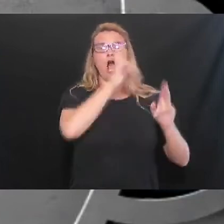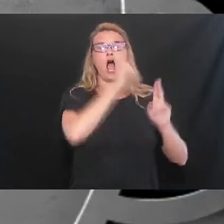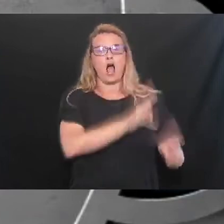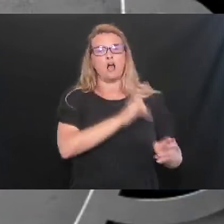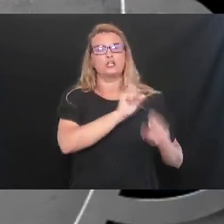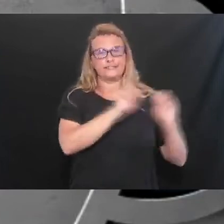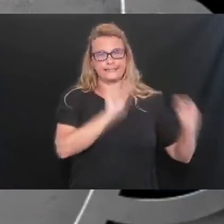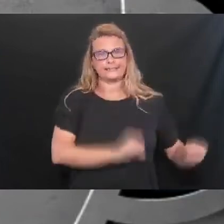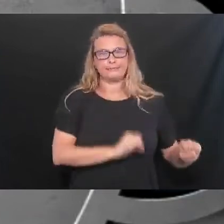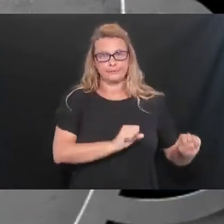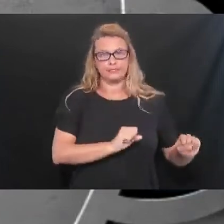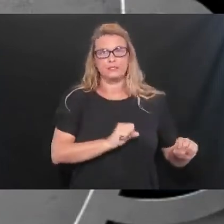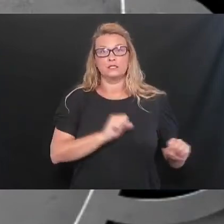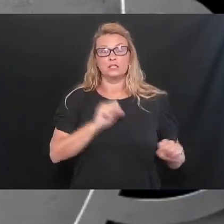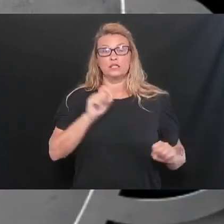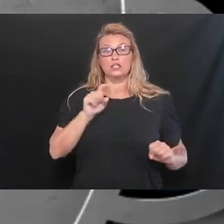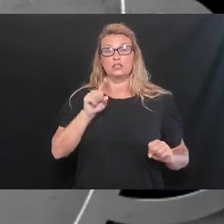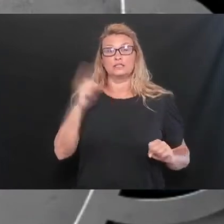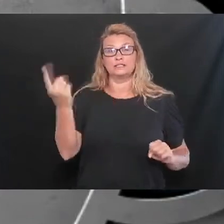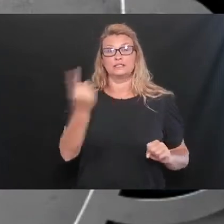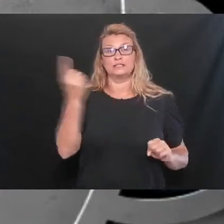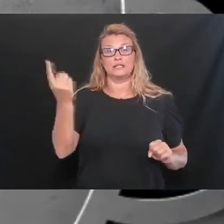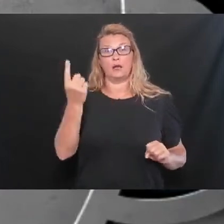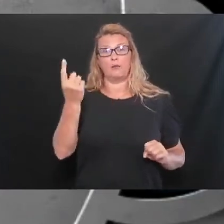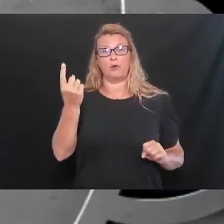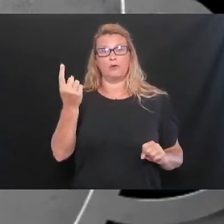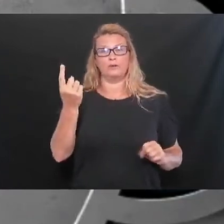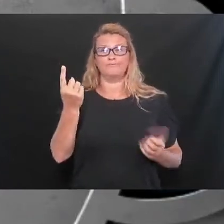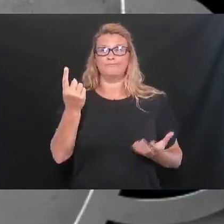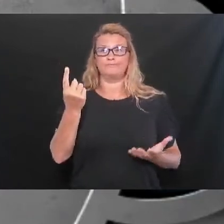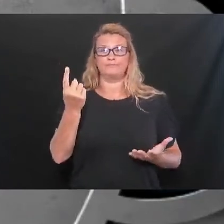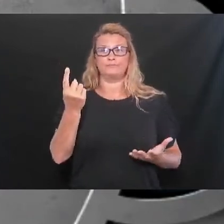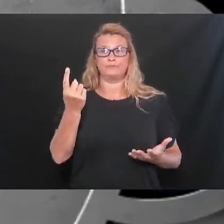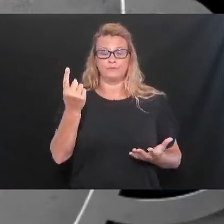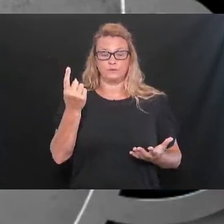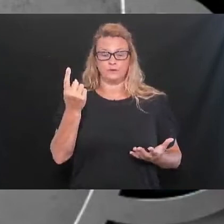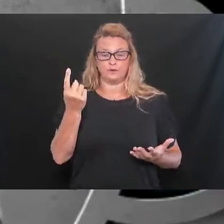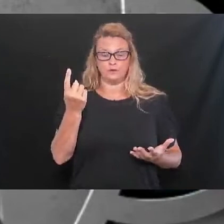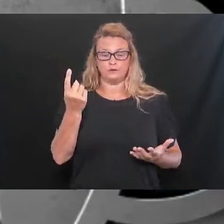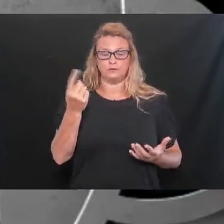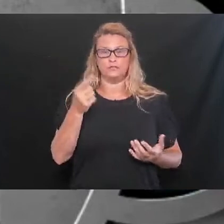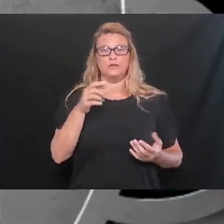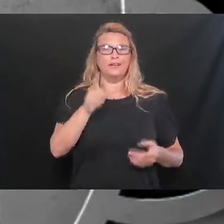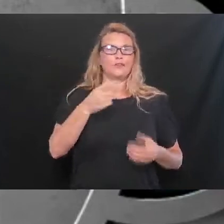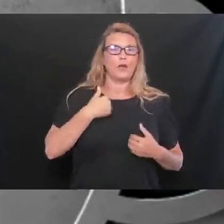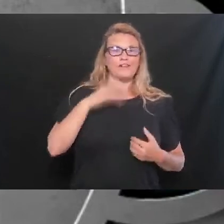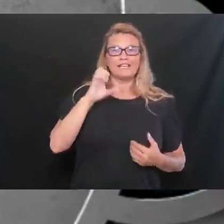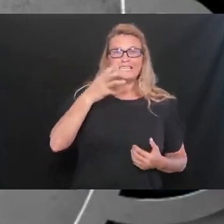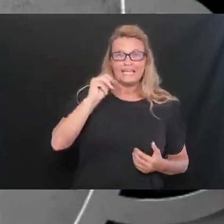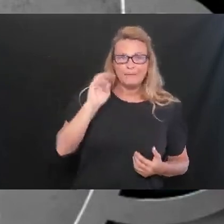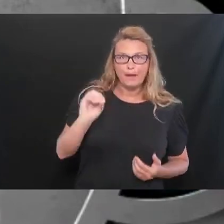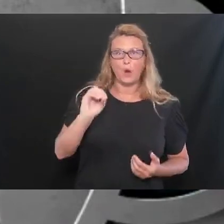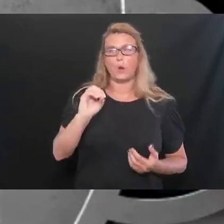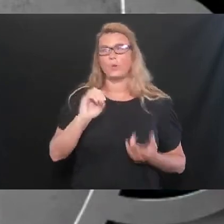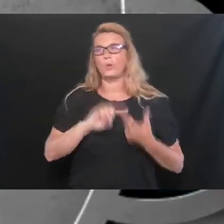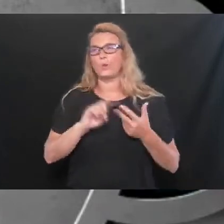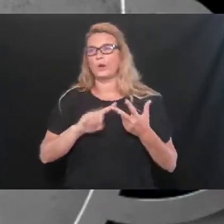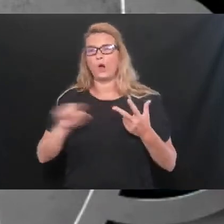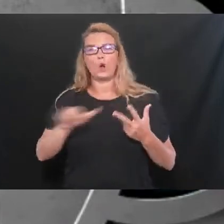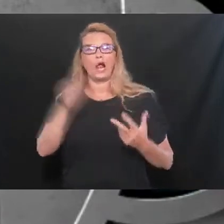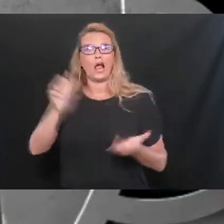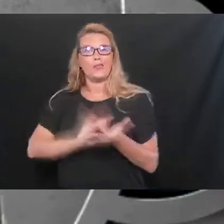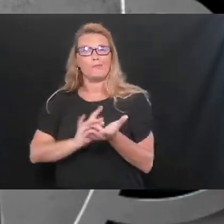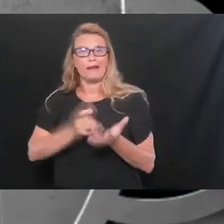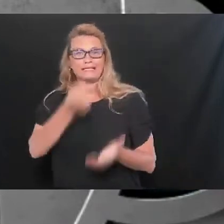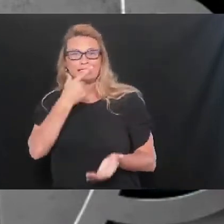department. And you're basically someone who's of any age, but you're on, say, chemotherapy drugs or immunosuppressive drugs,